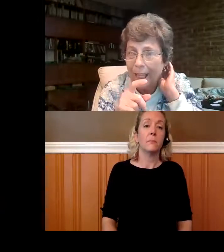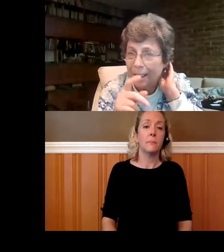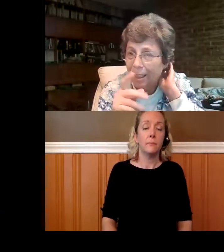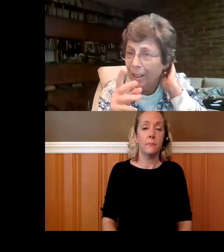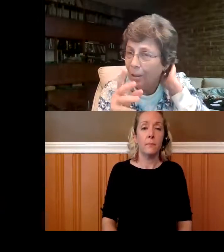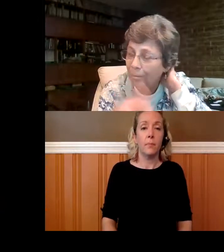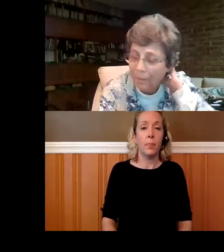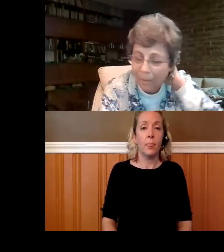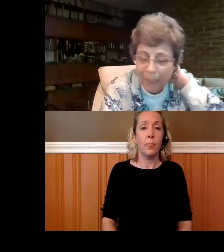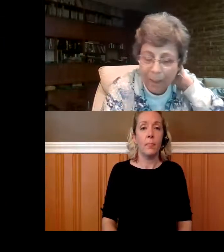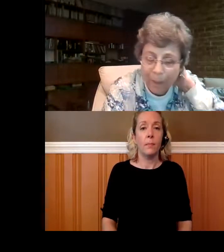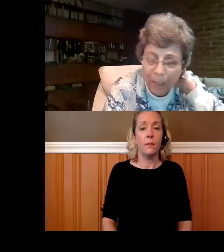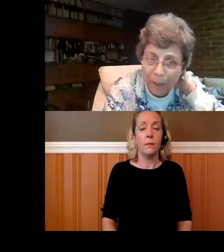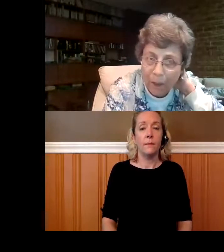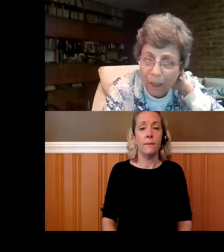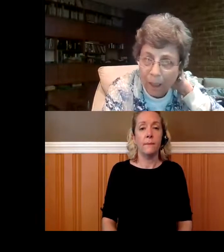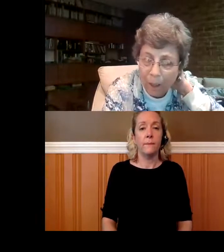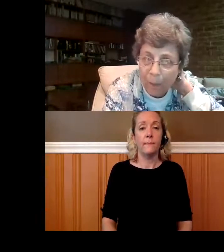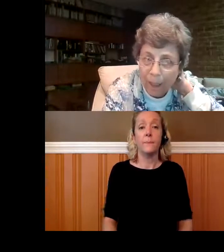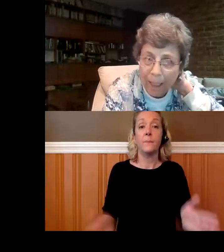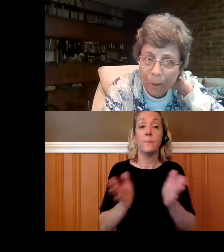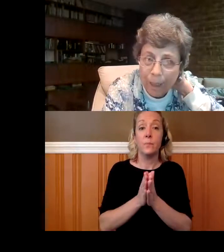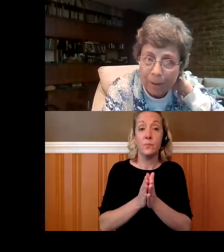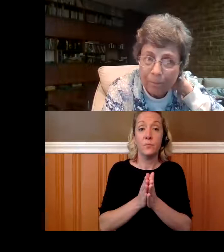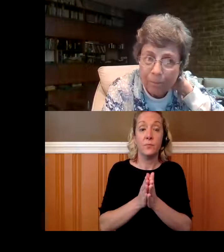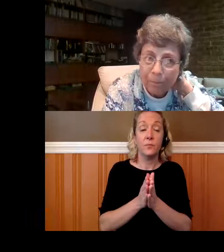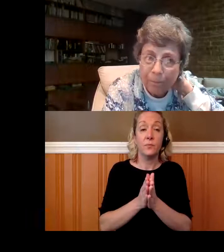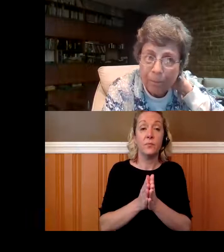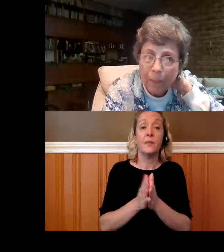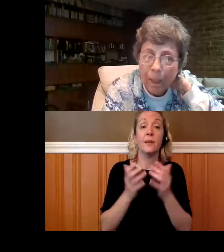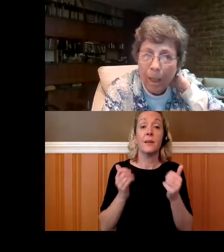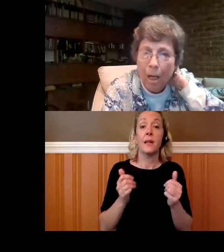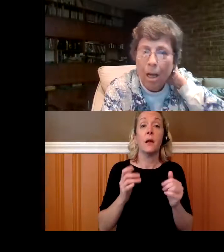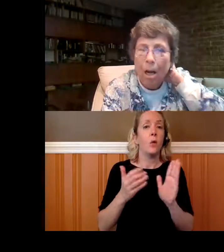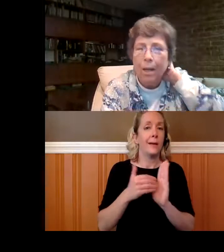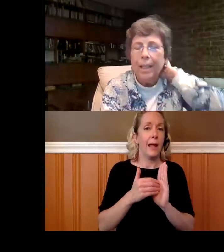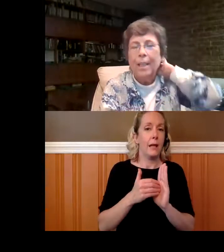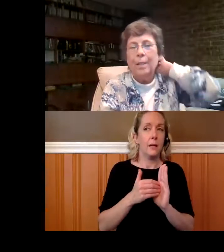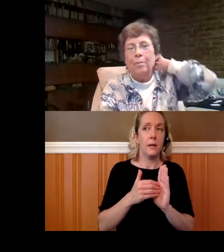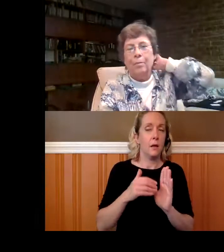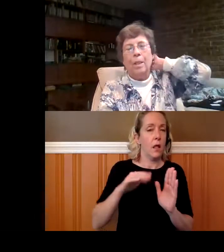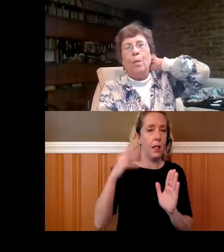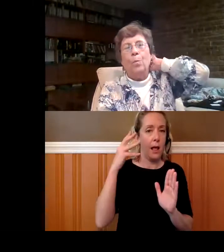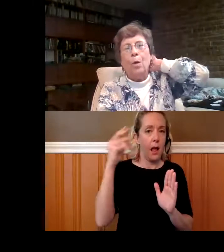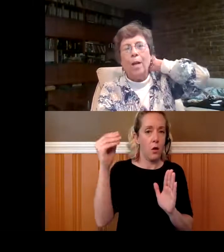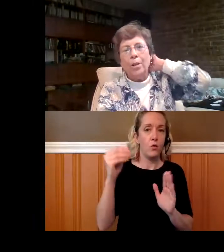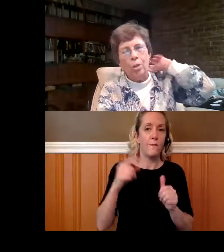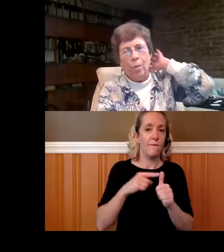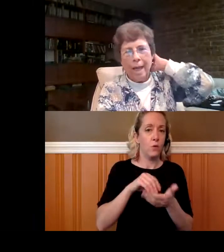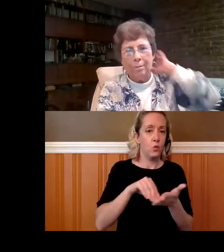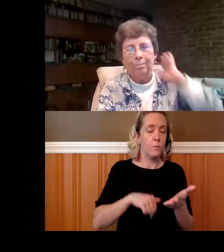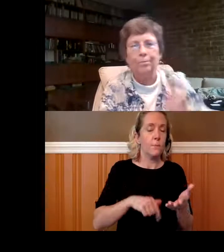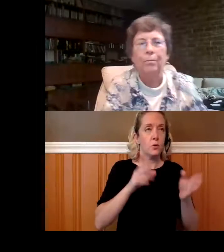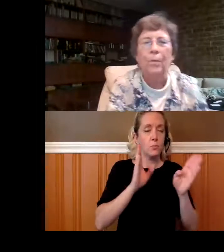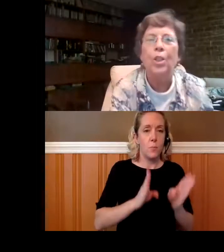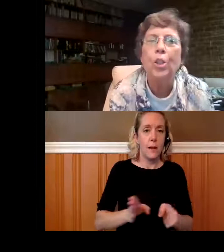well. All right. Prior to going out, the student will plan every necessary communication,